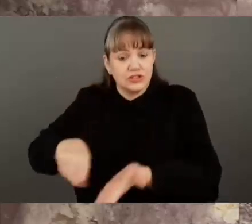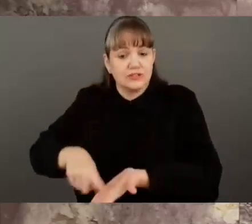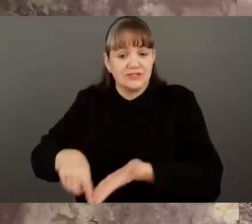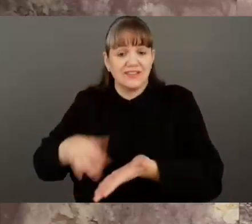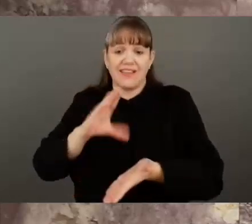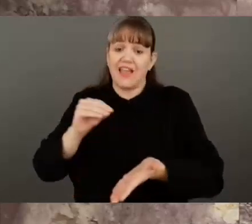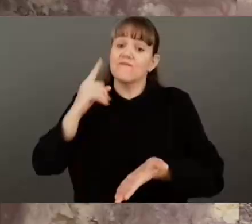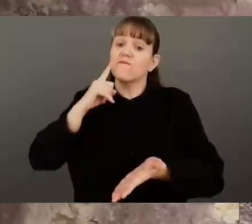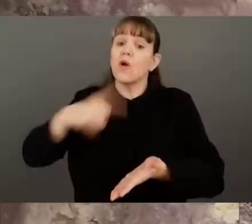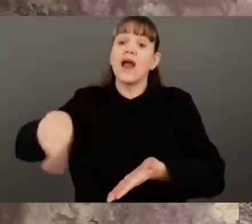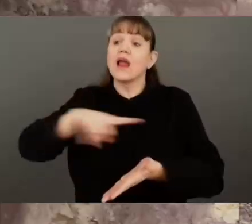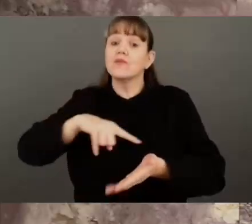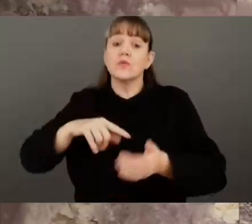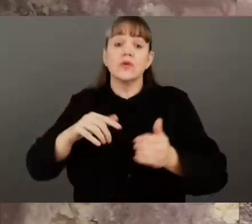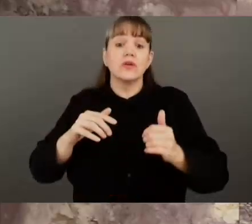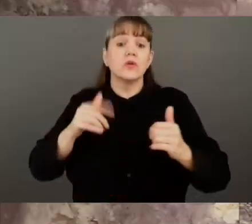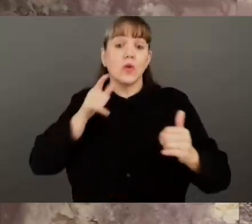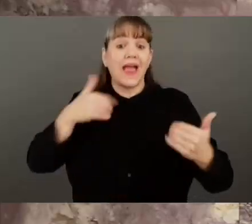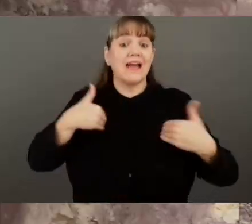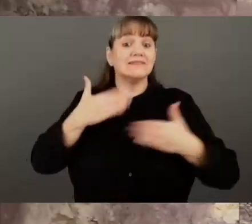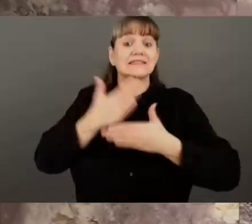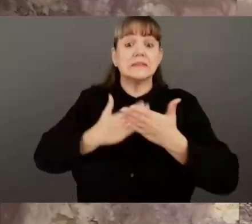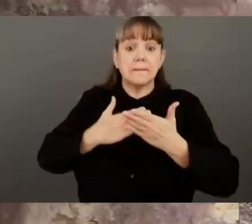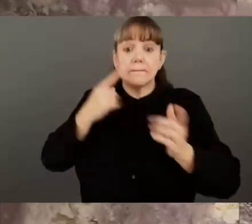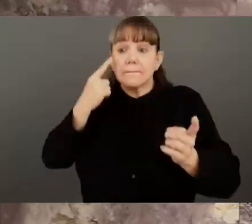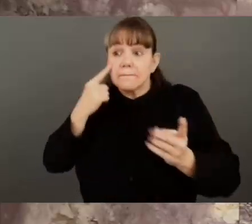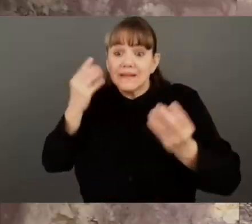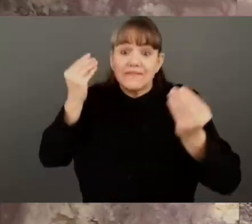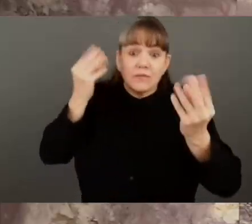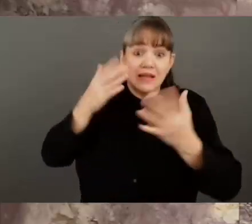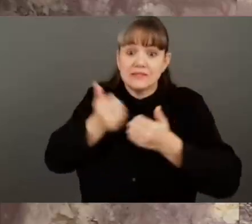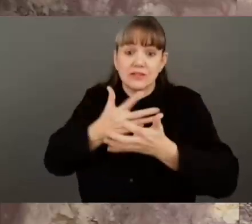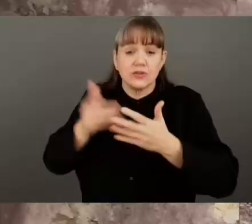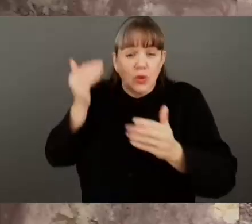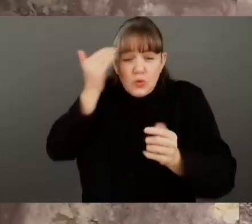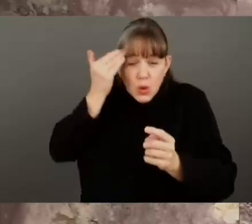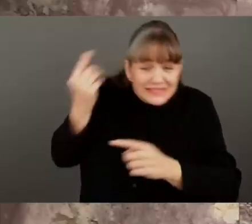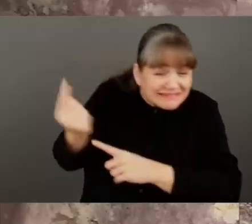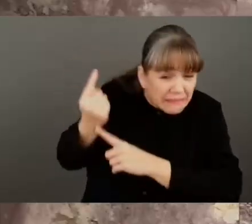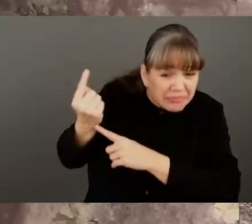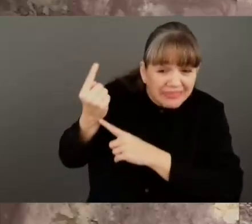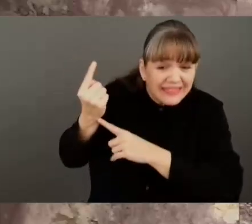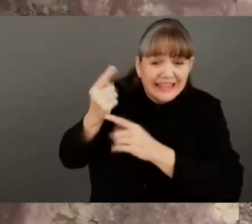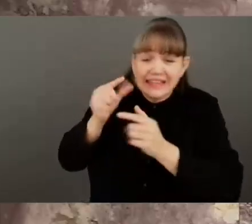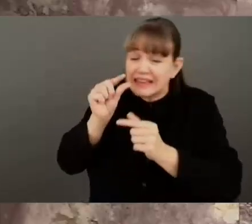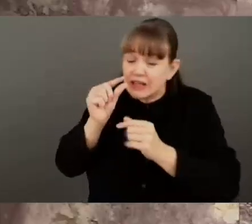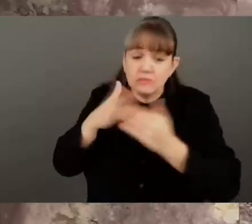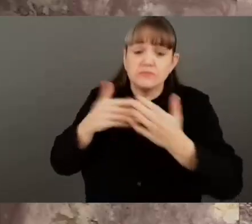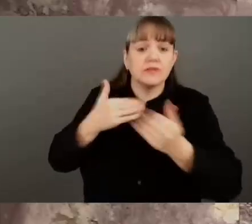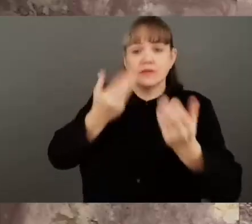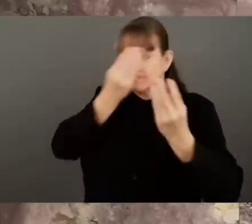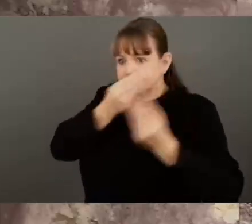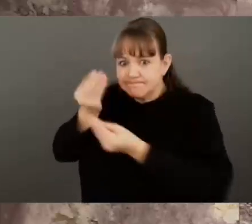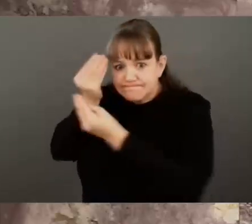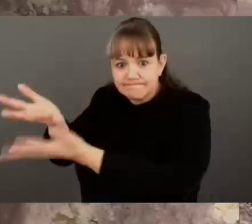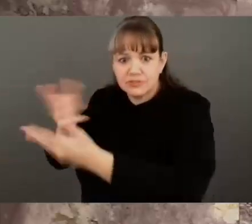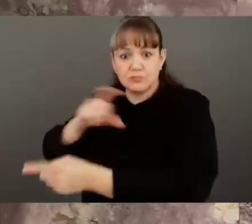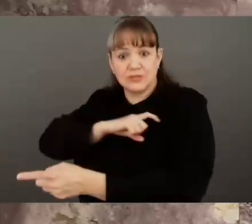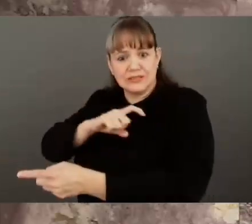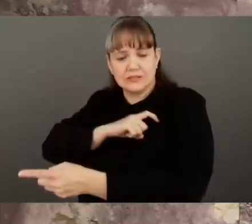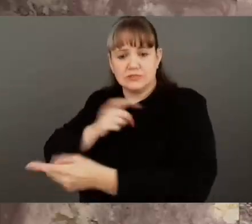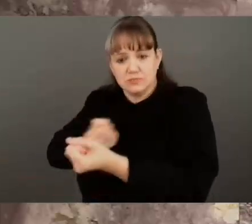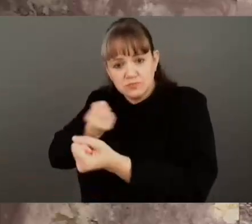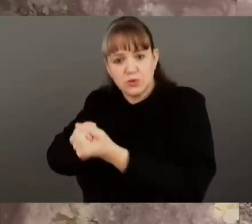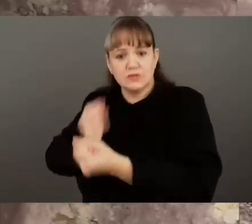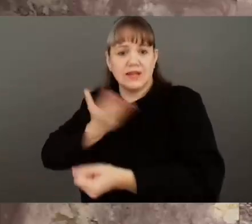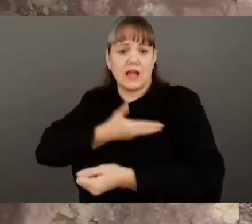no matter how small, as soon as they have it, to come forward to police. This is making a difference in the investigations and leading to arrests, removals,